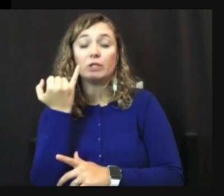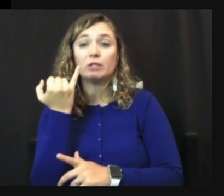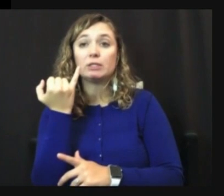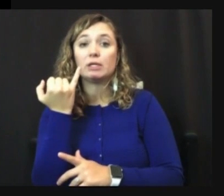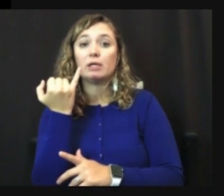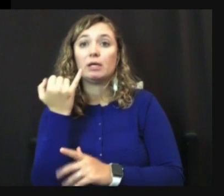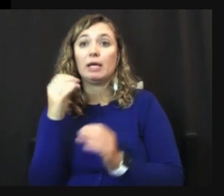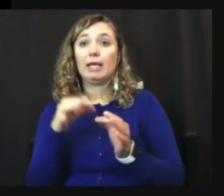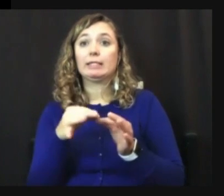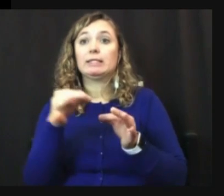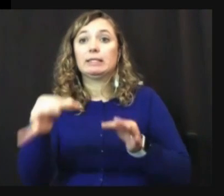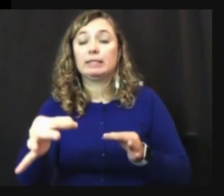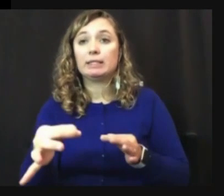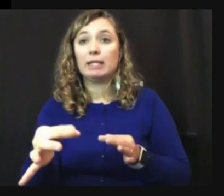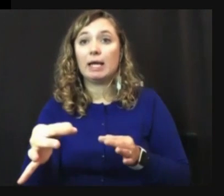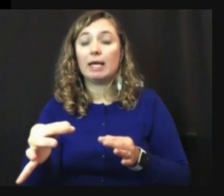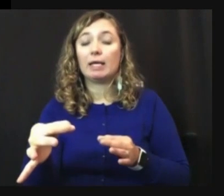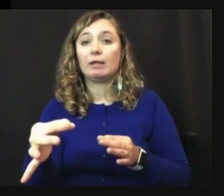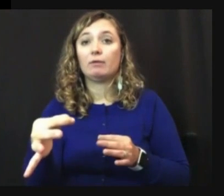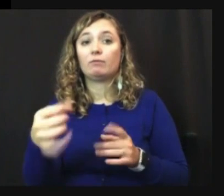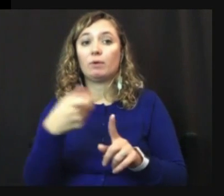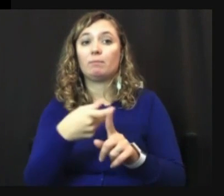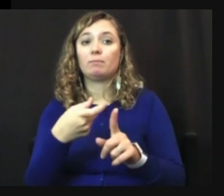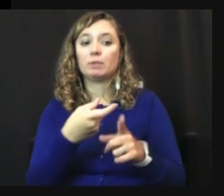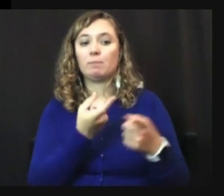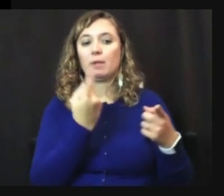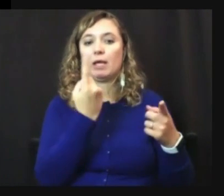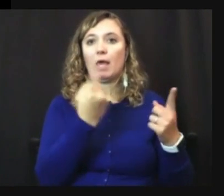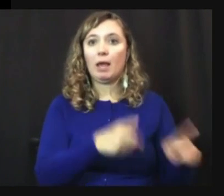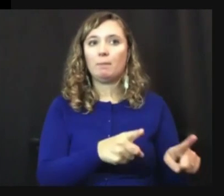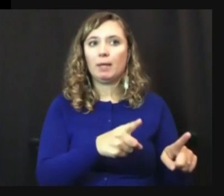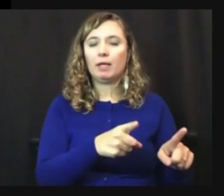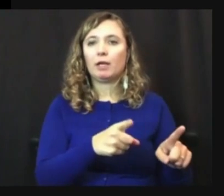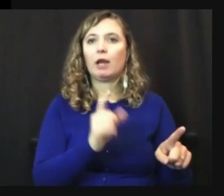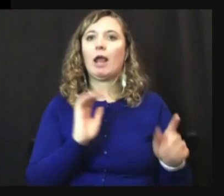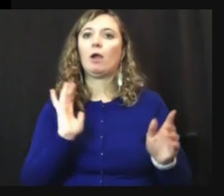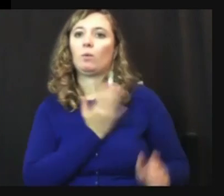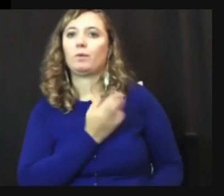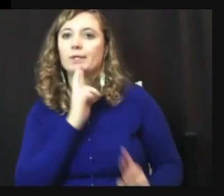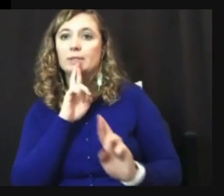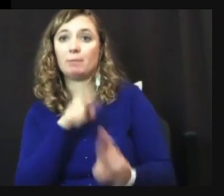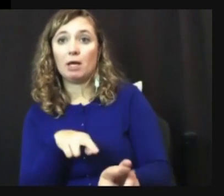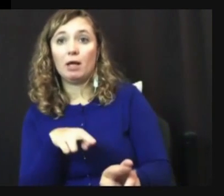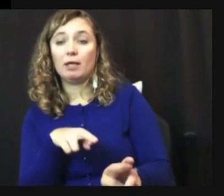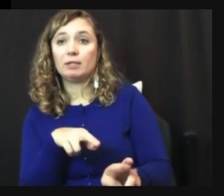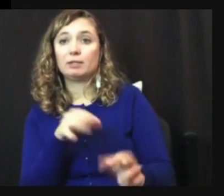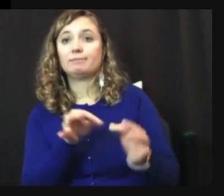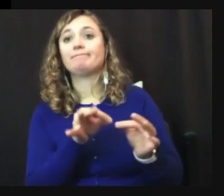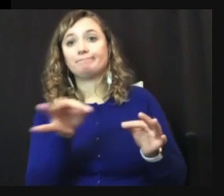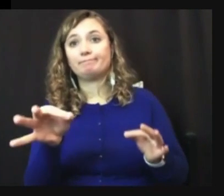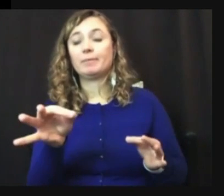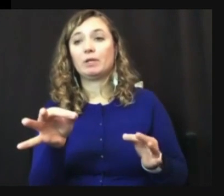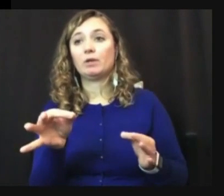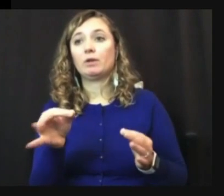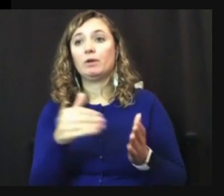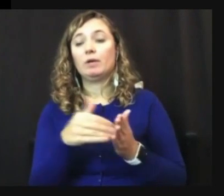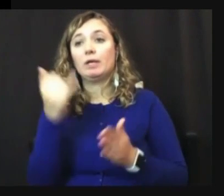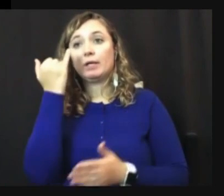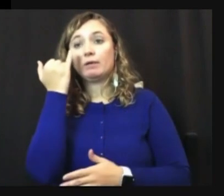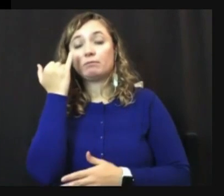to recognize what is the important information, which gets into our prioritizing and our planning and organization and